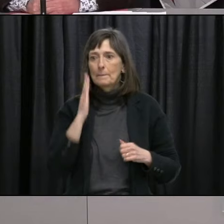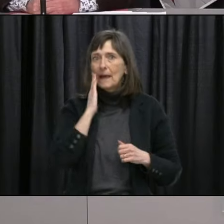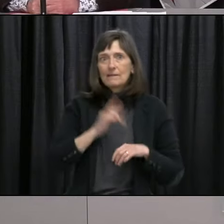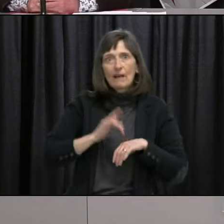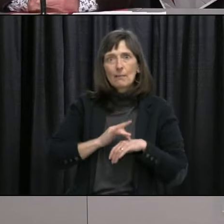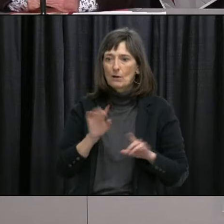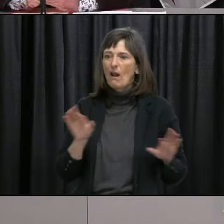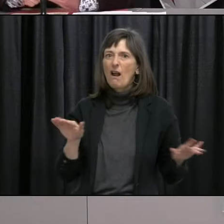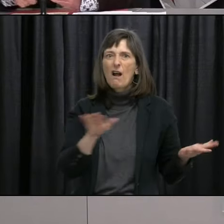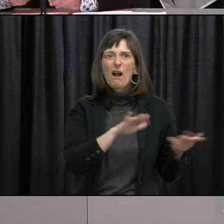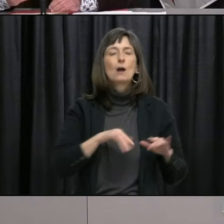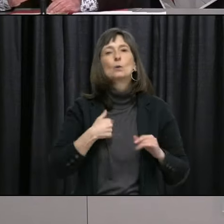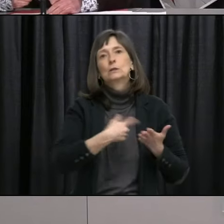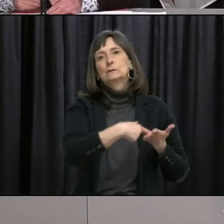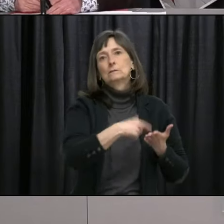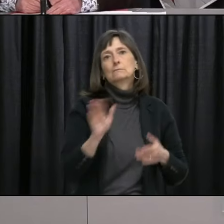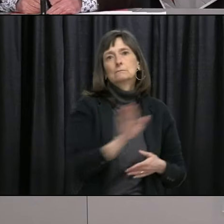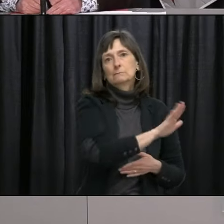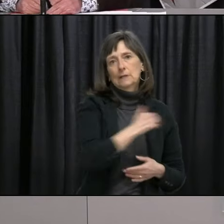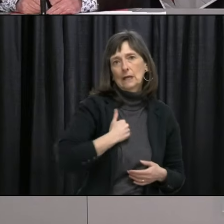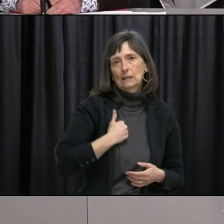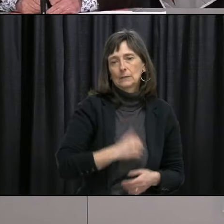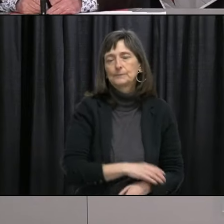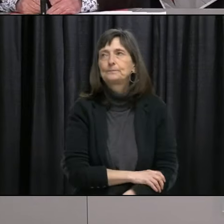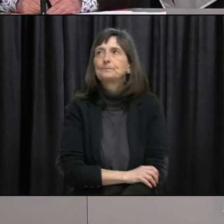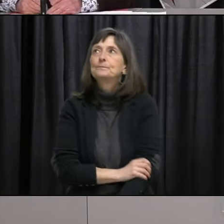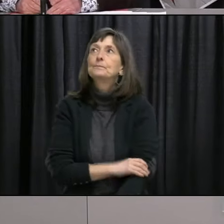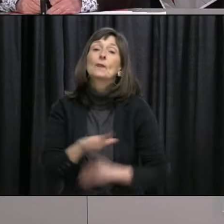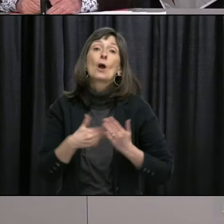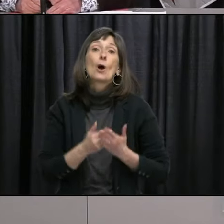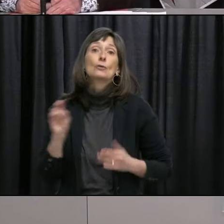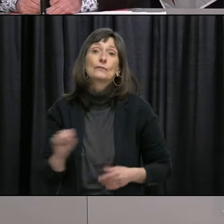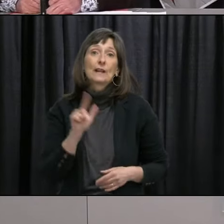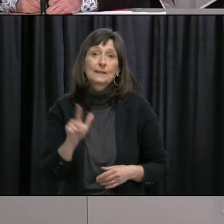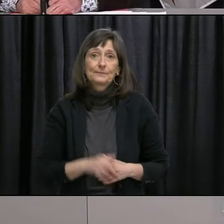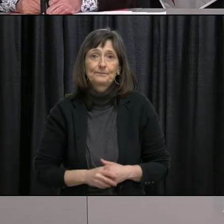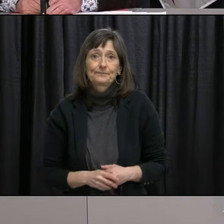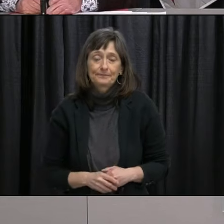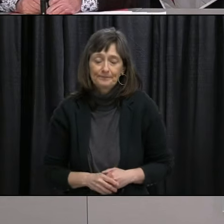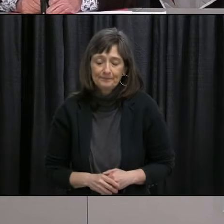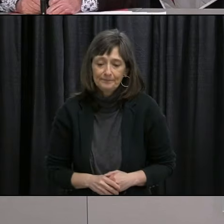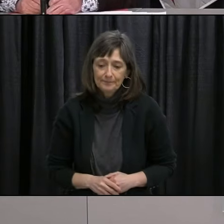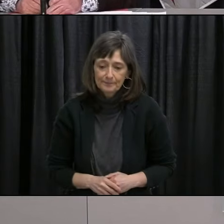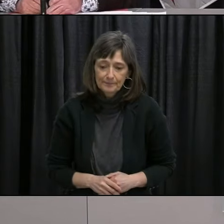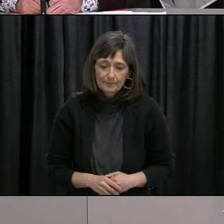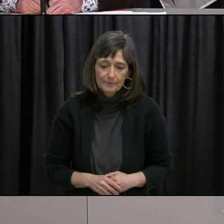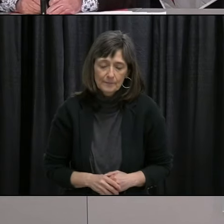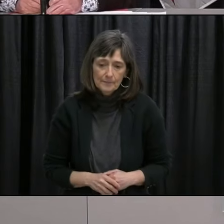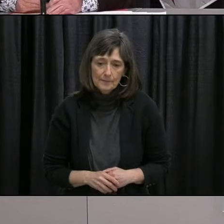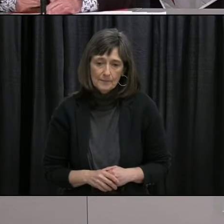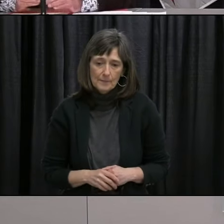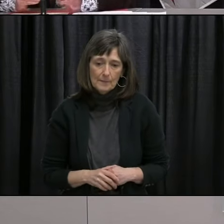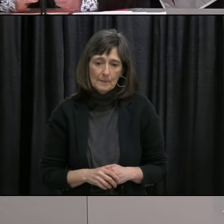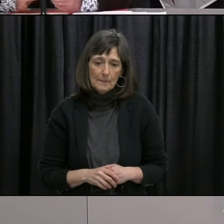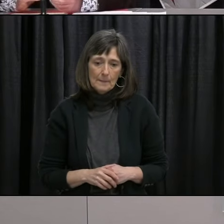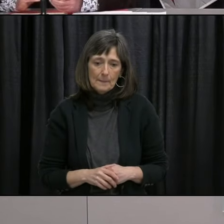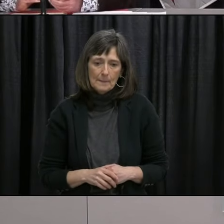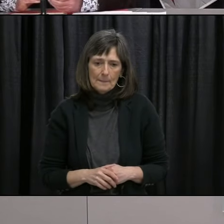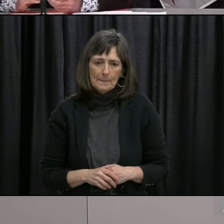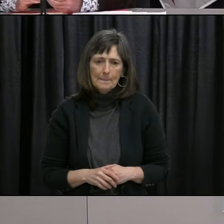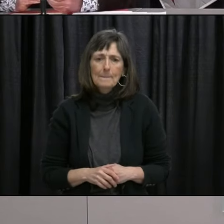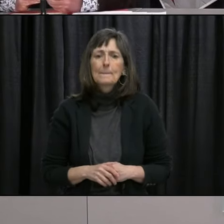Our next questions are from Elizabeth Whitten of All Newfoundland Labrador. Please go ahead. Thank you. This is a question about